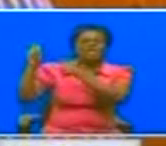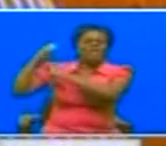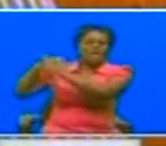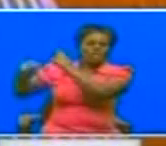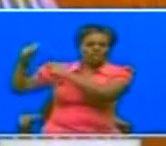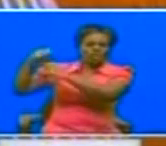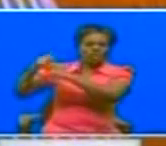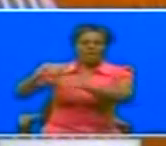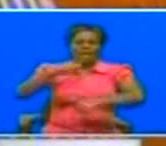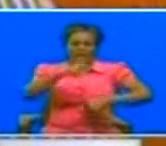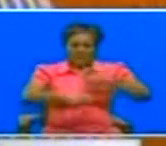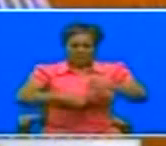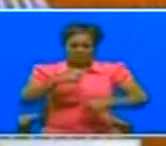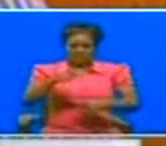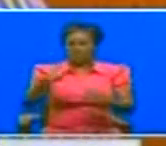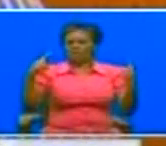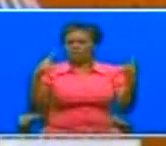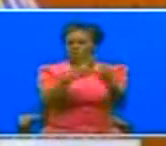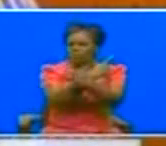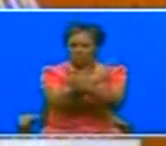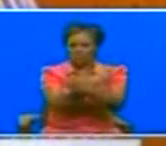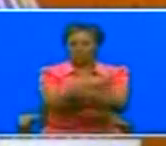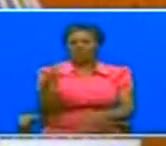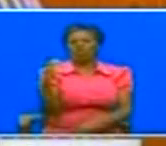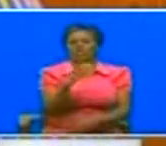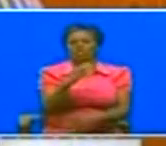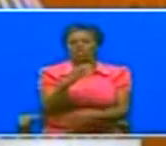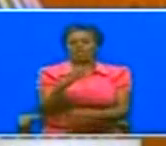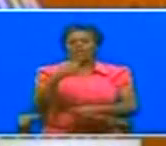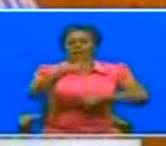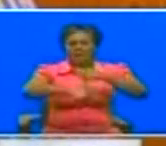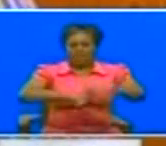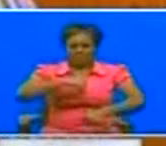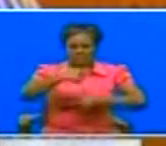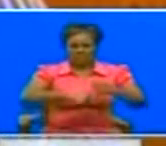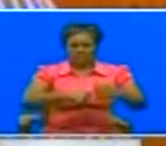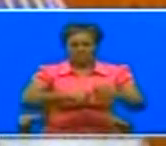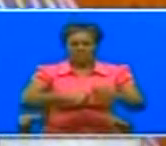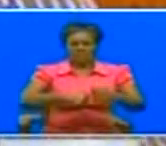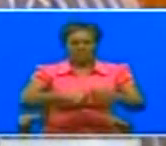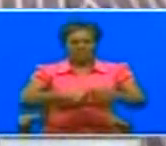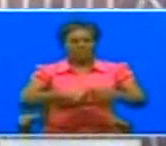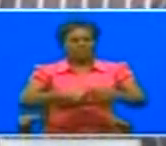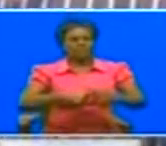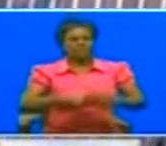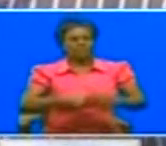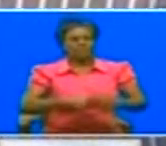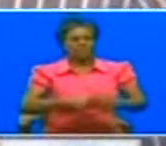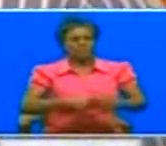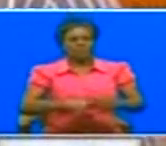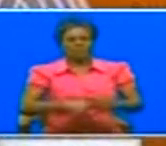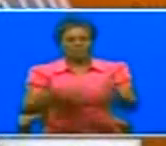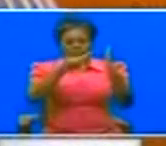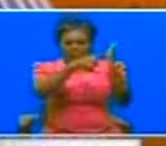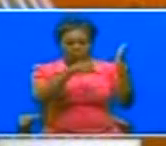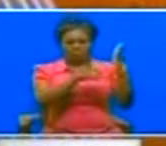activity and has turned into a purely commercial activity with barons, with